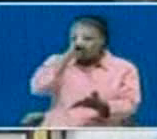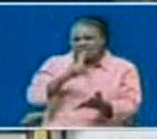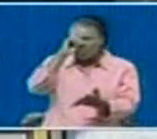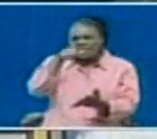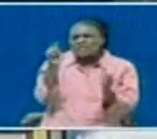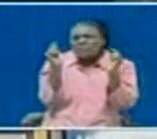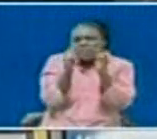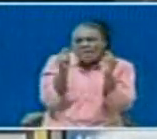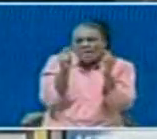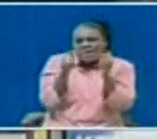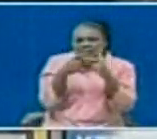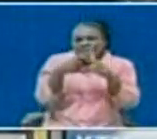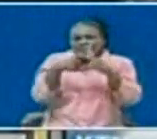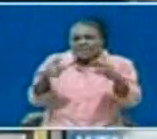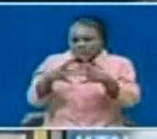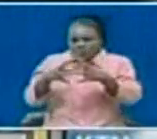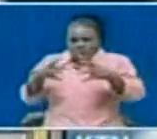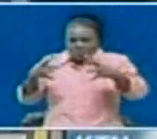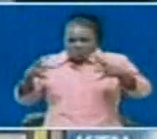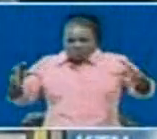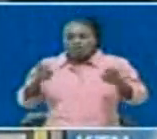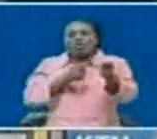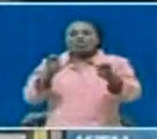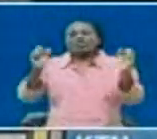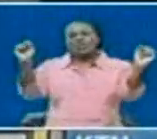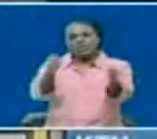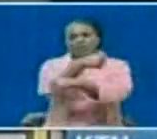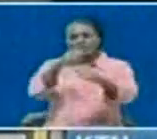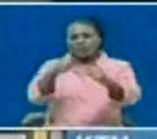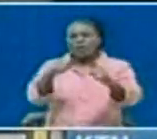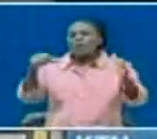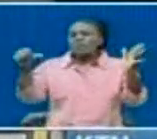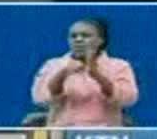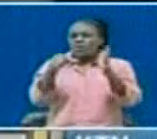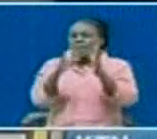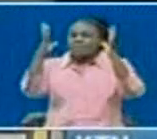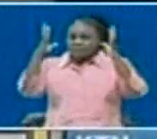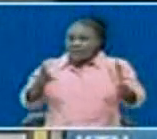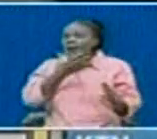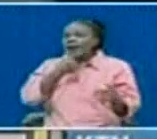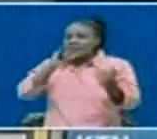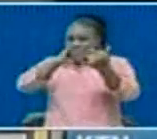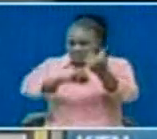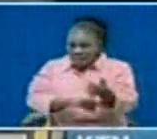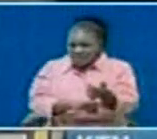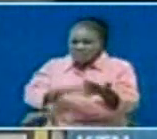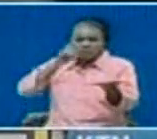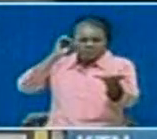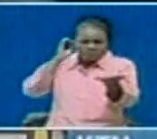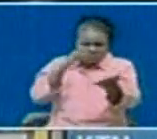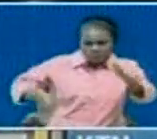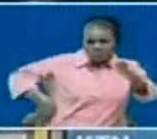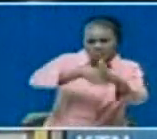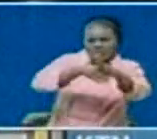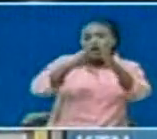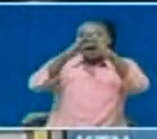became painful and started enlarging uncontrollably. The biggest blow was when her husband of 7 years threw her out of their